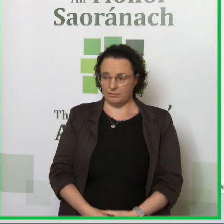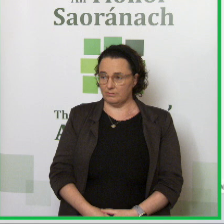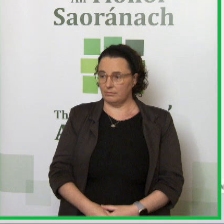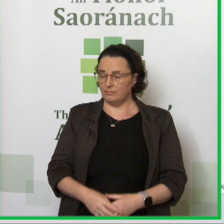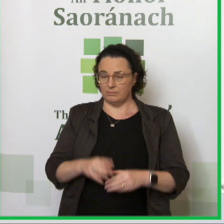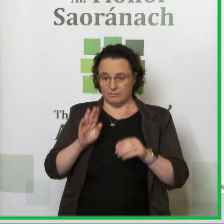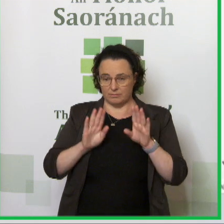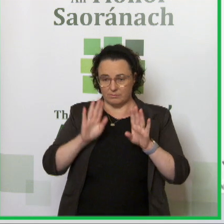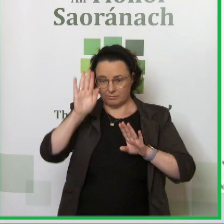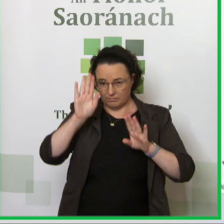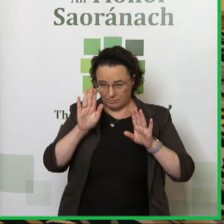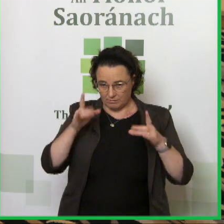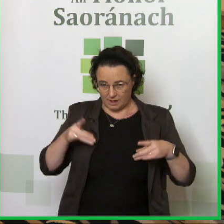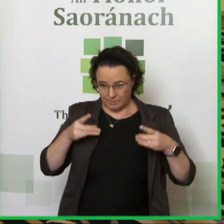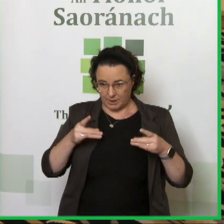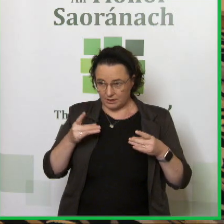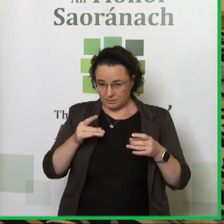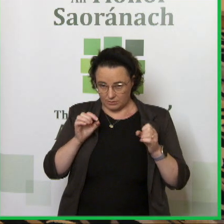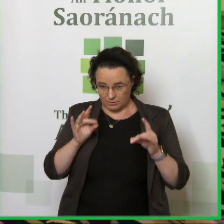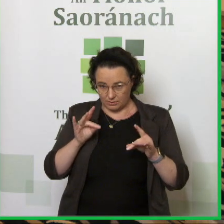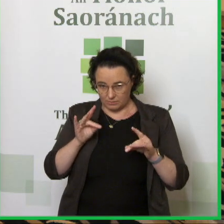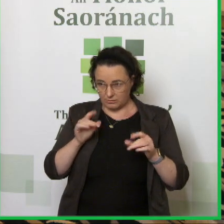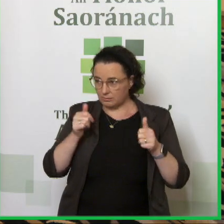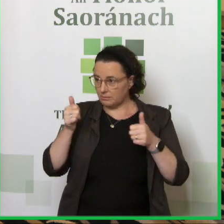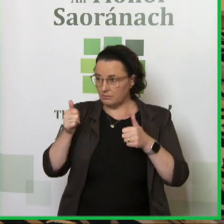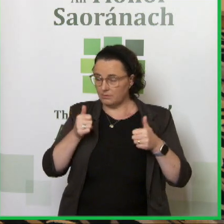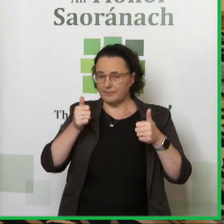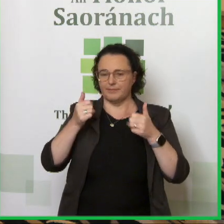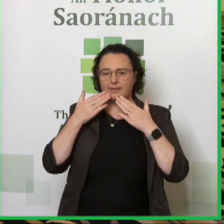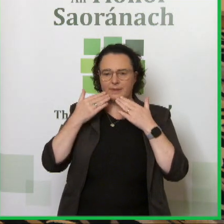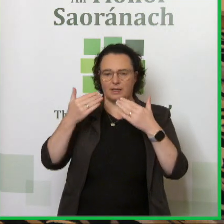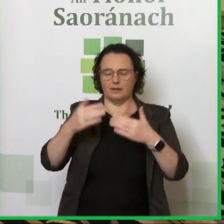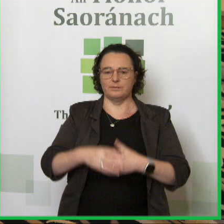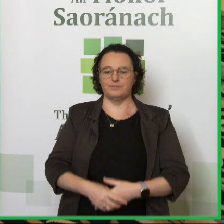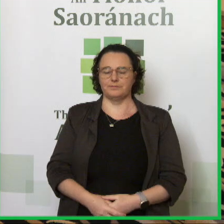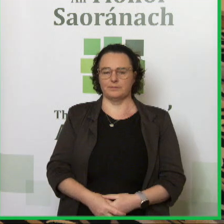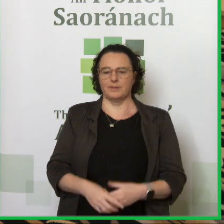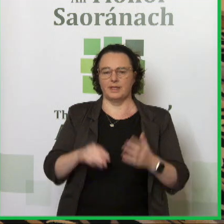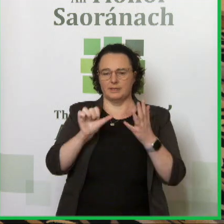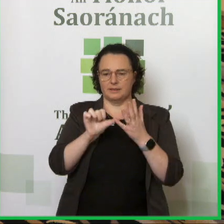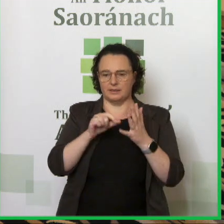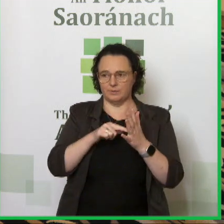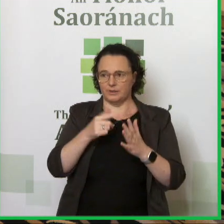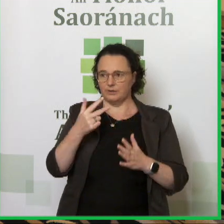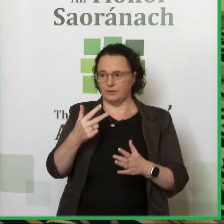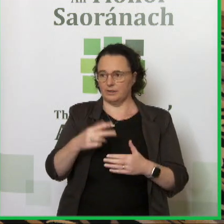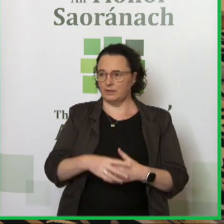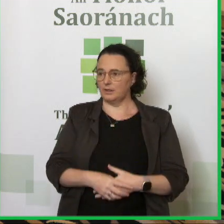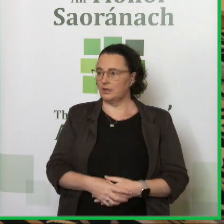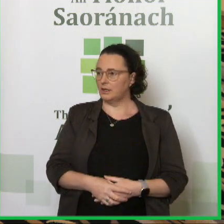if we're happy to go with this as it is? As amended, I should say. Thank you. We'll go with that, 6.3.